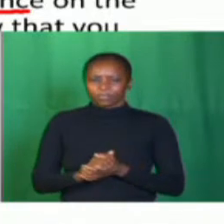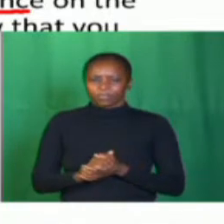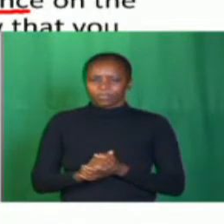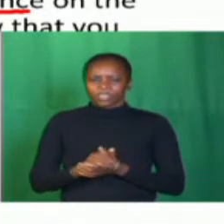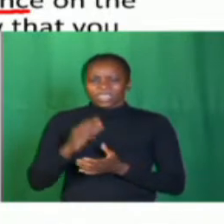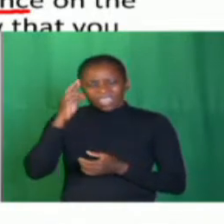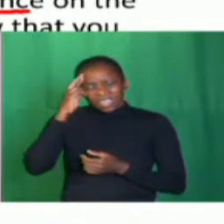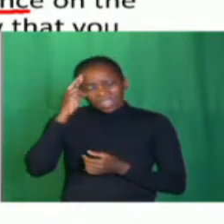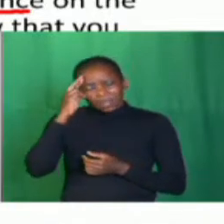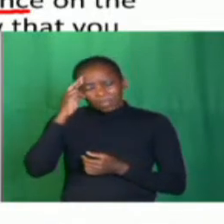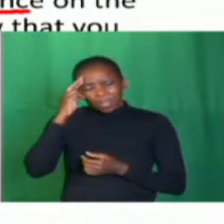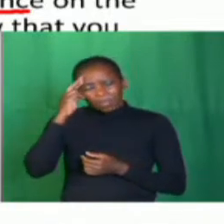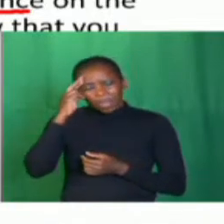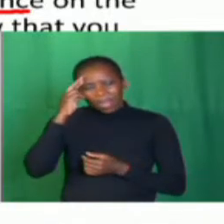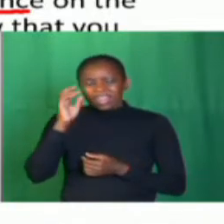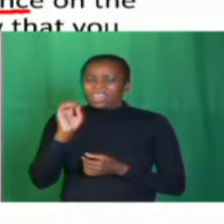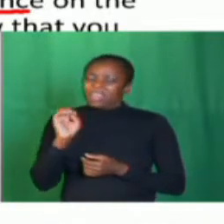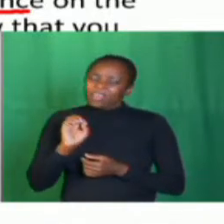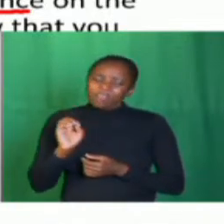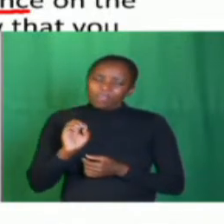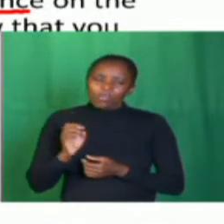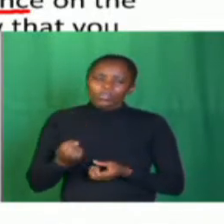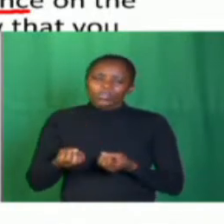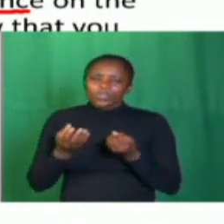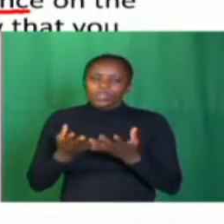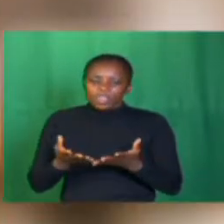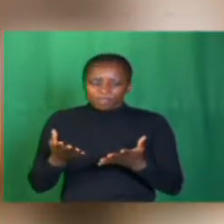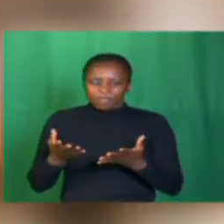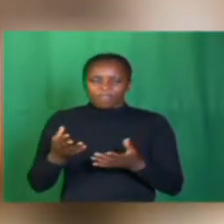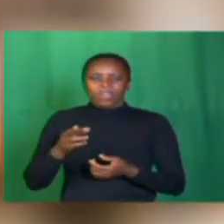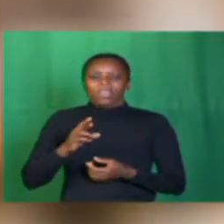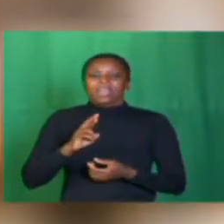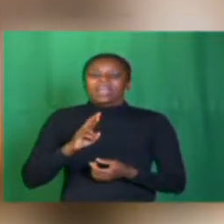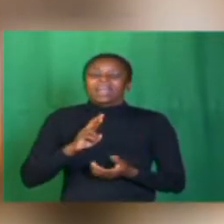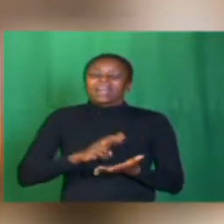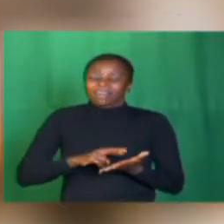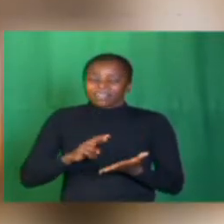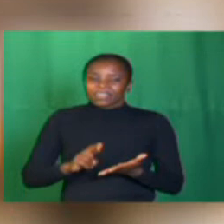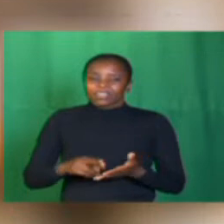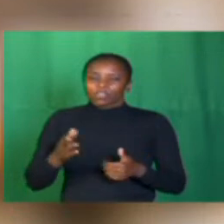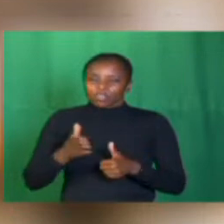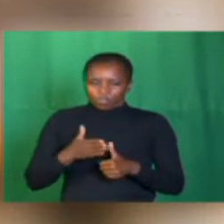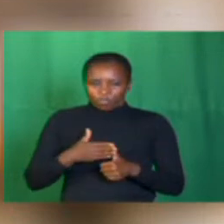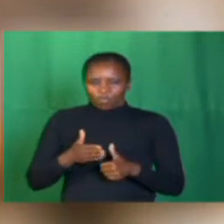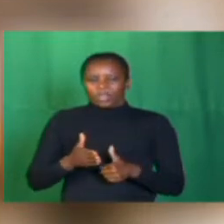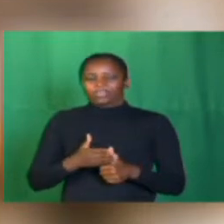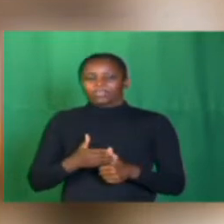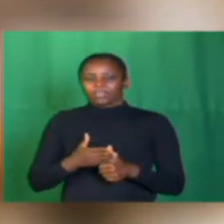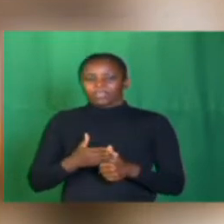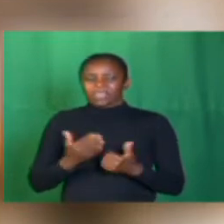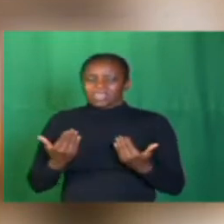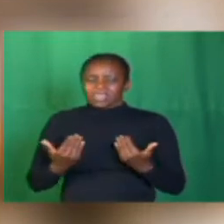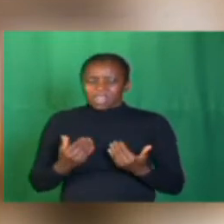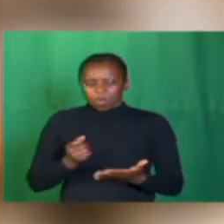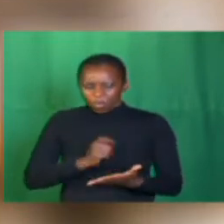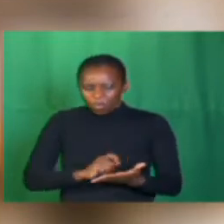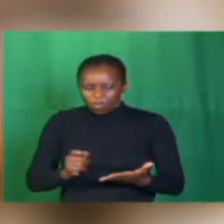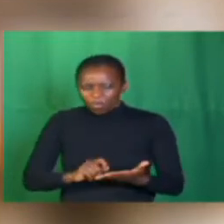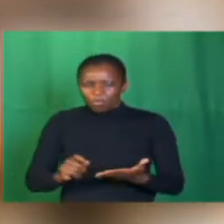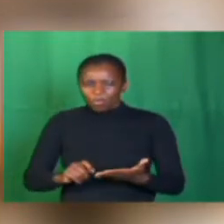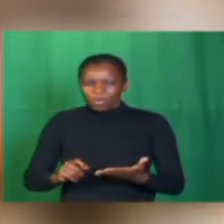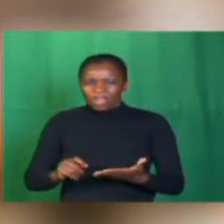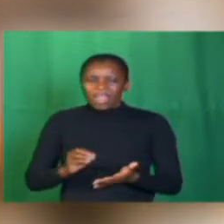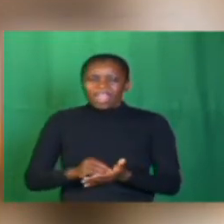evaluation, you give reasons for your answer and you also show that you have thought about